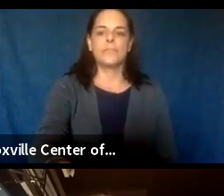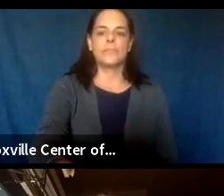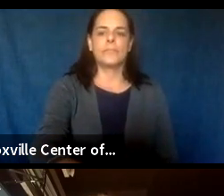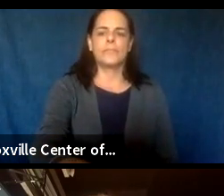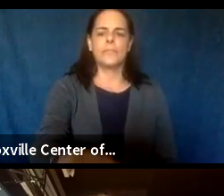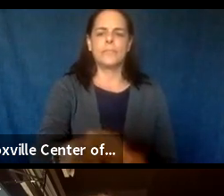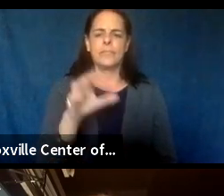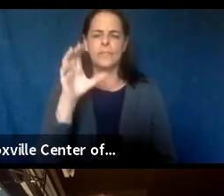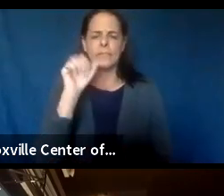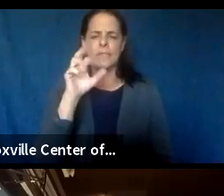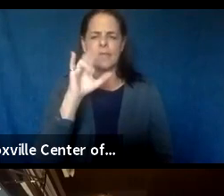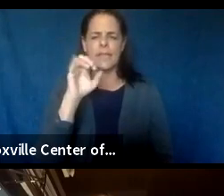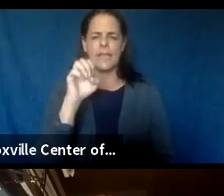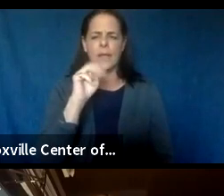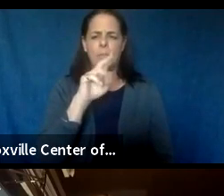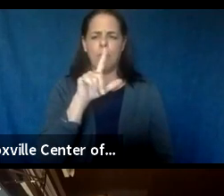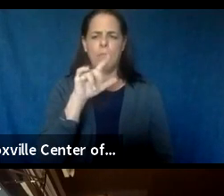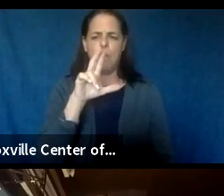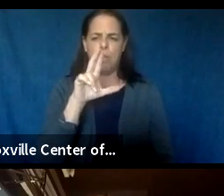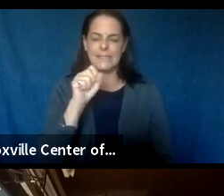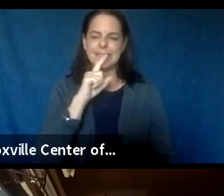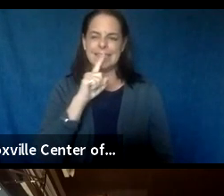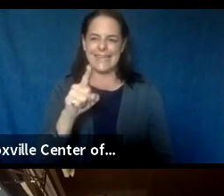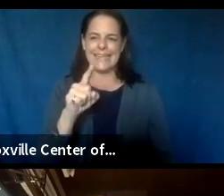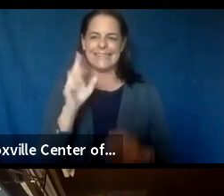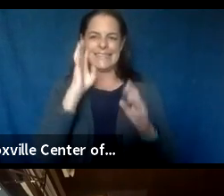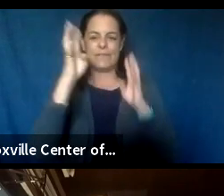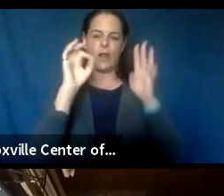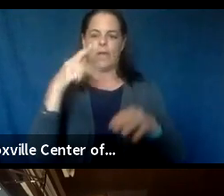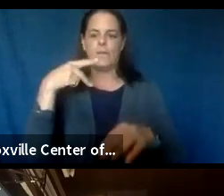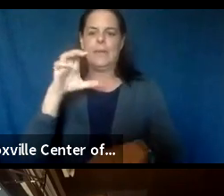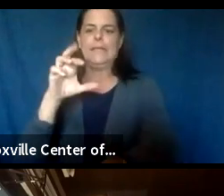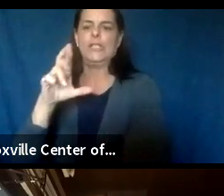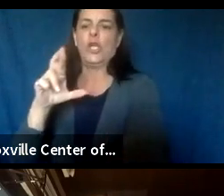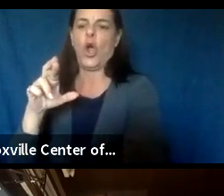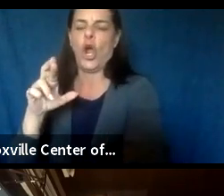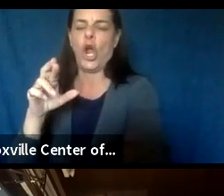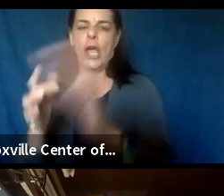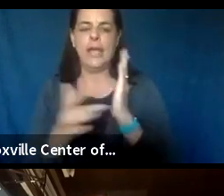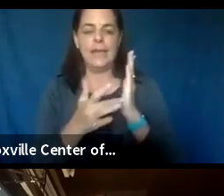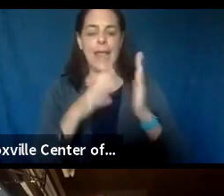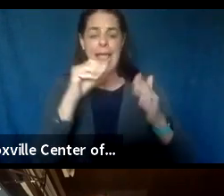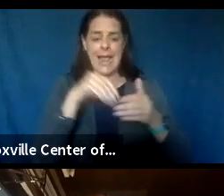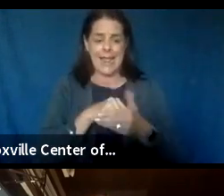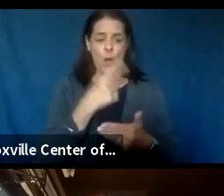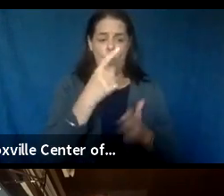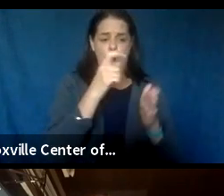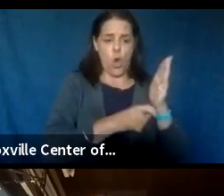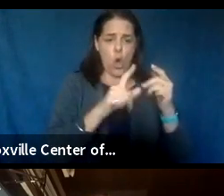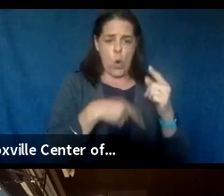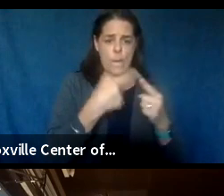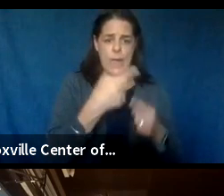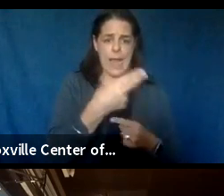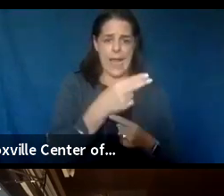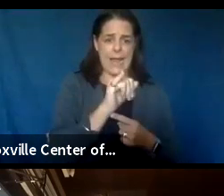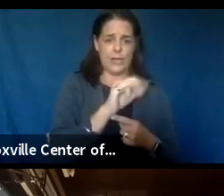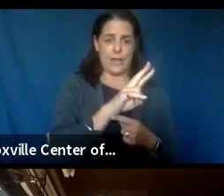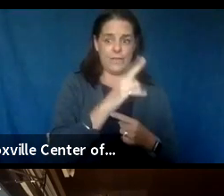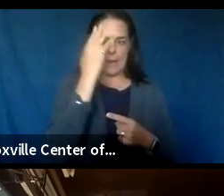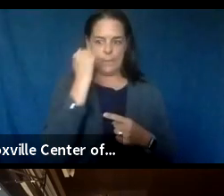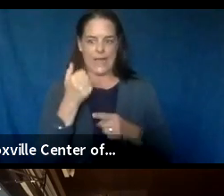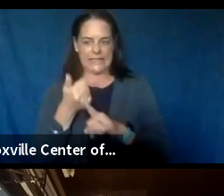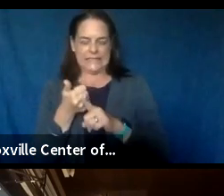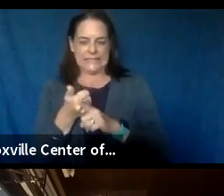Kerry Mullis is the inventor of the PCR technique, and in an article about HIV, because he passed last